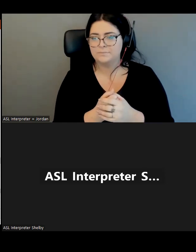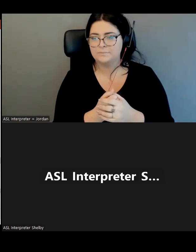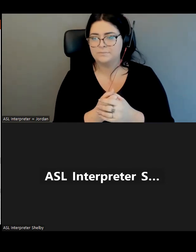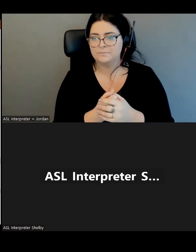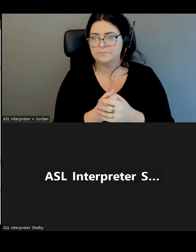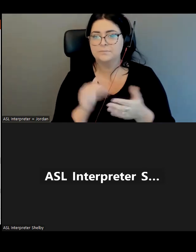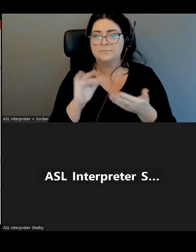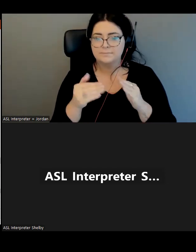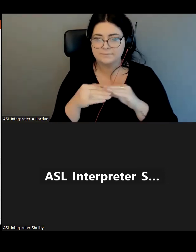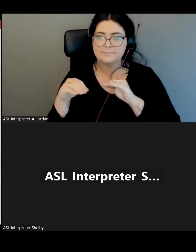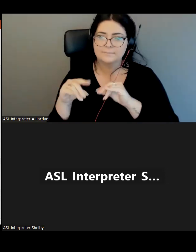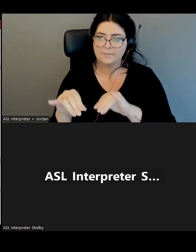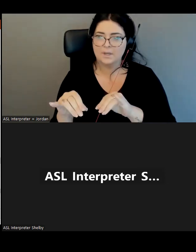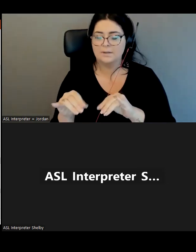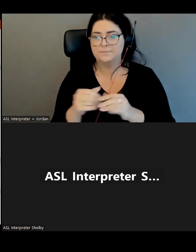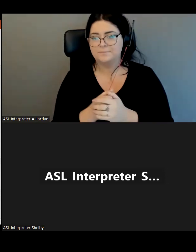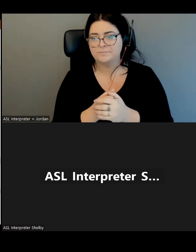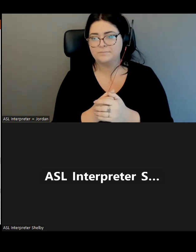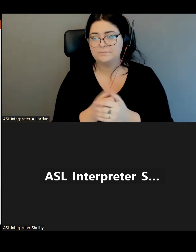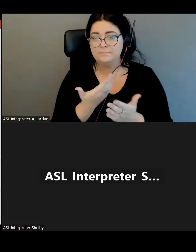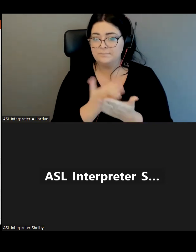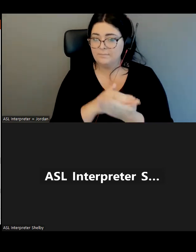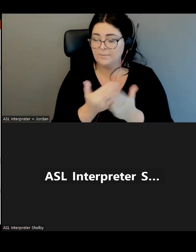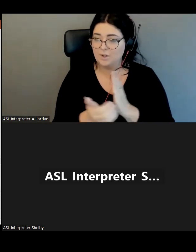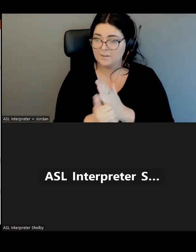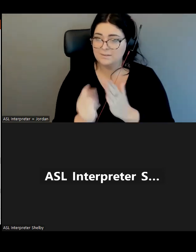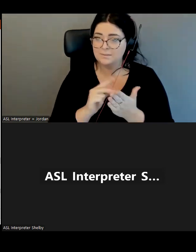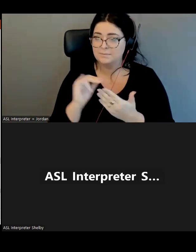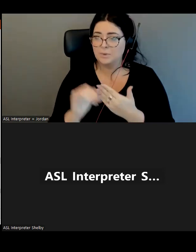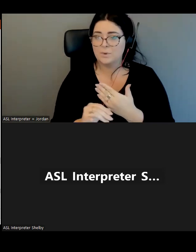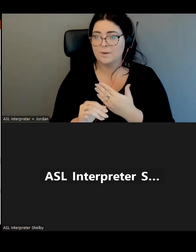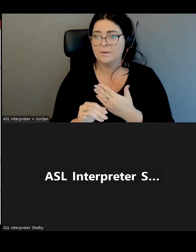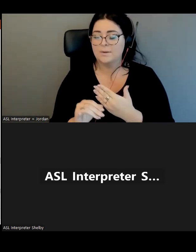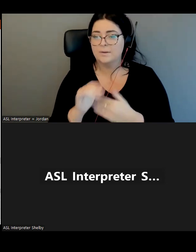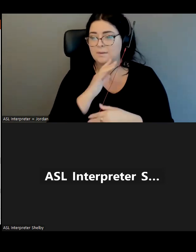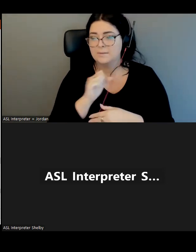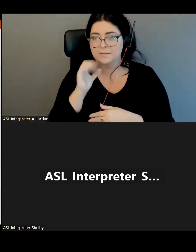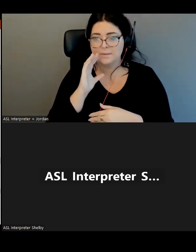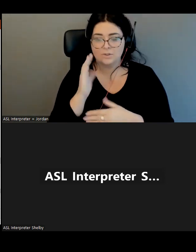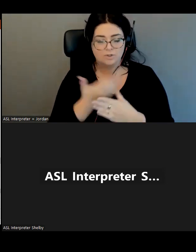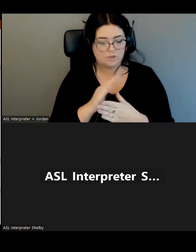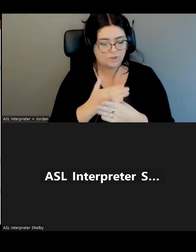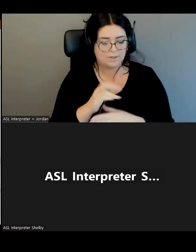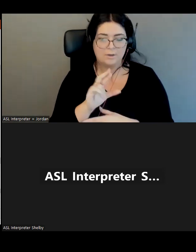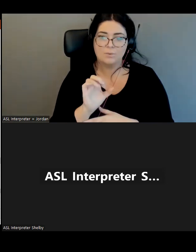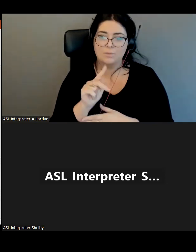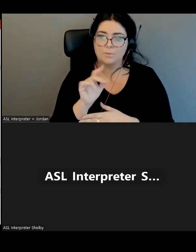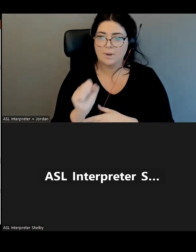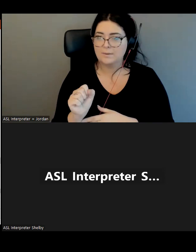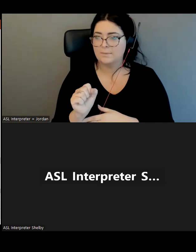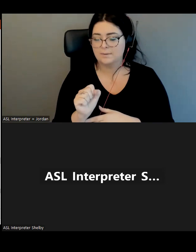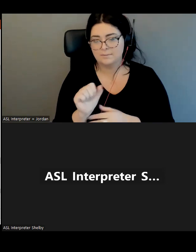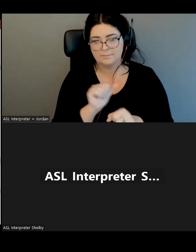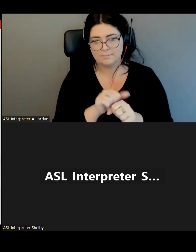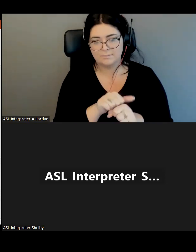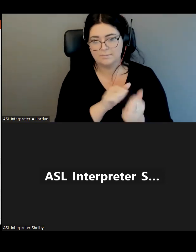about community gardens. We've also had cooking skills programs where they share recipes and work together